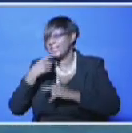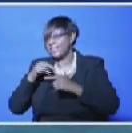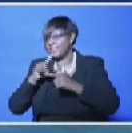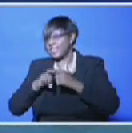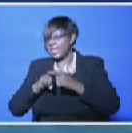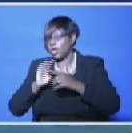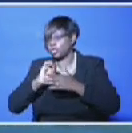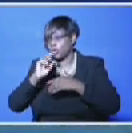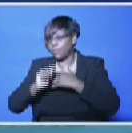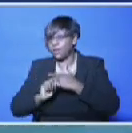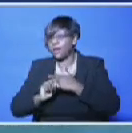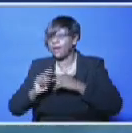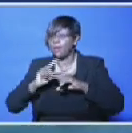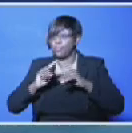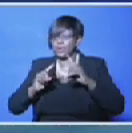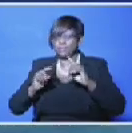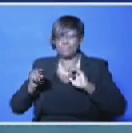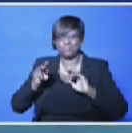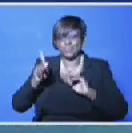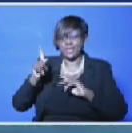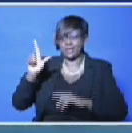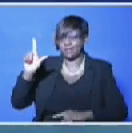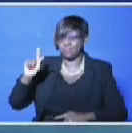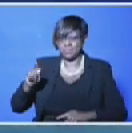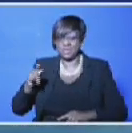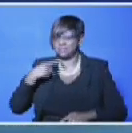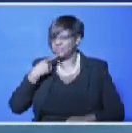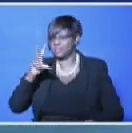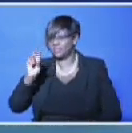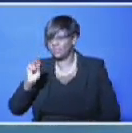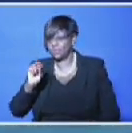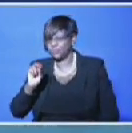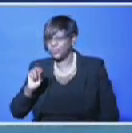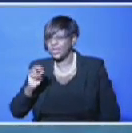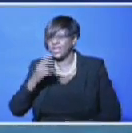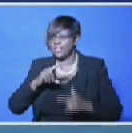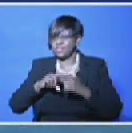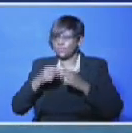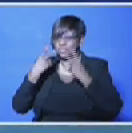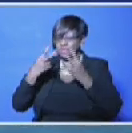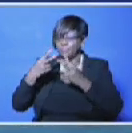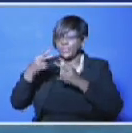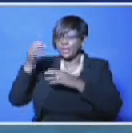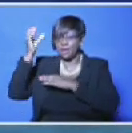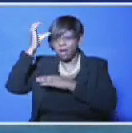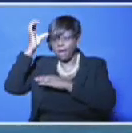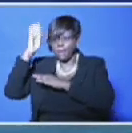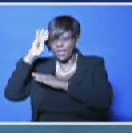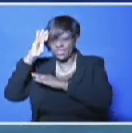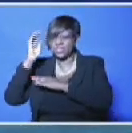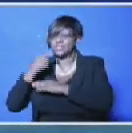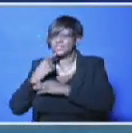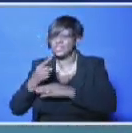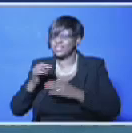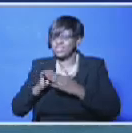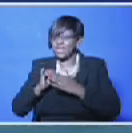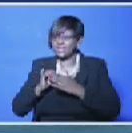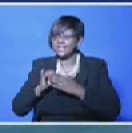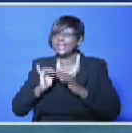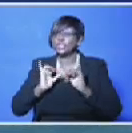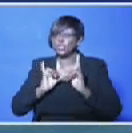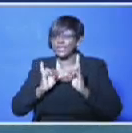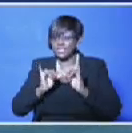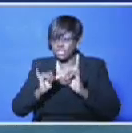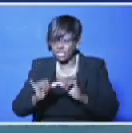opposition, however, has voted against the move. Senate government business leader, the Honorable Carl Bethel, says extending the emergency orders